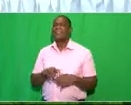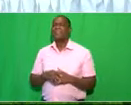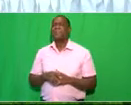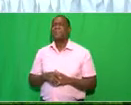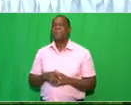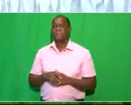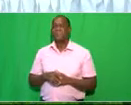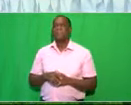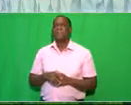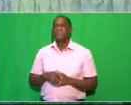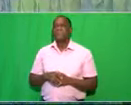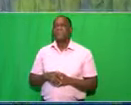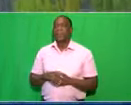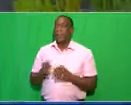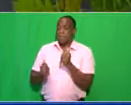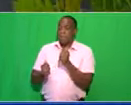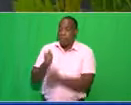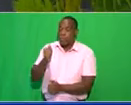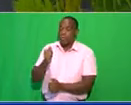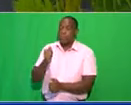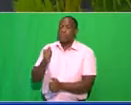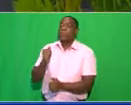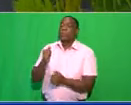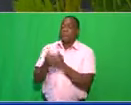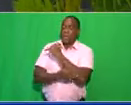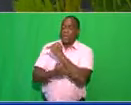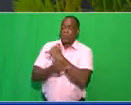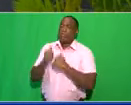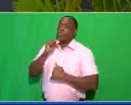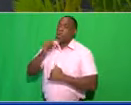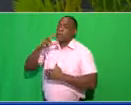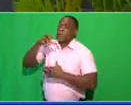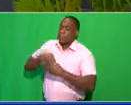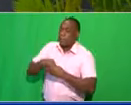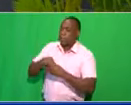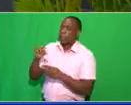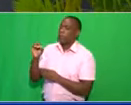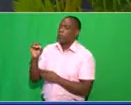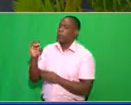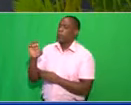Most non-OECD countries, that is the European and